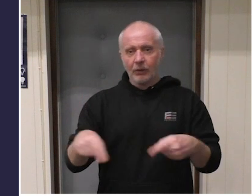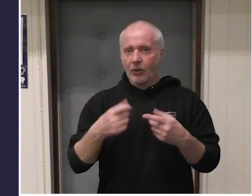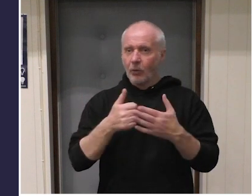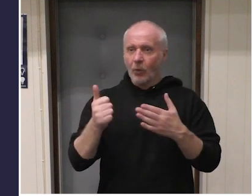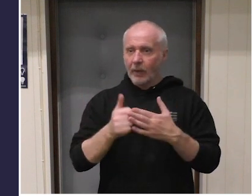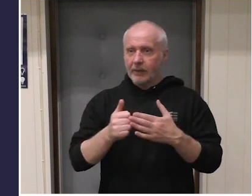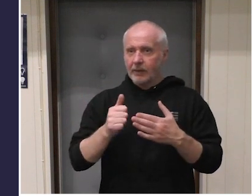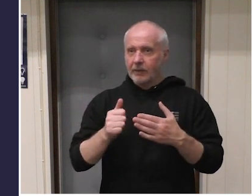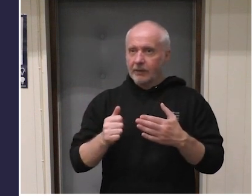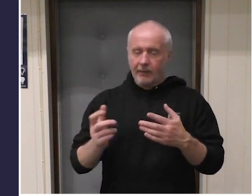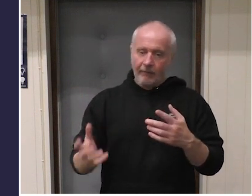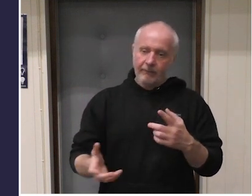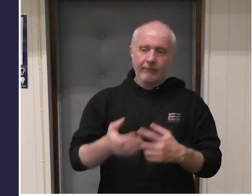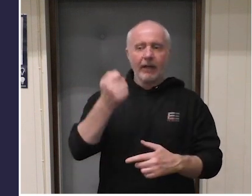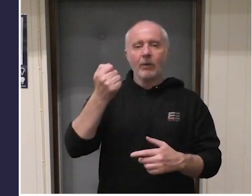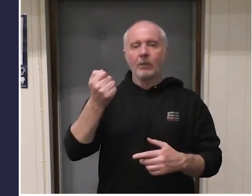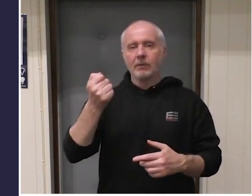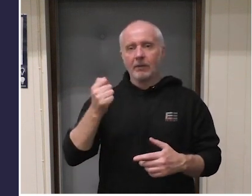information.